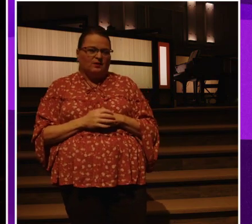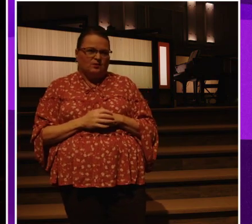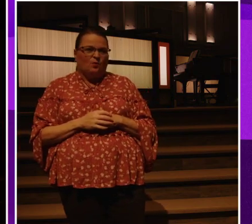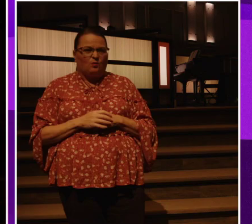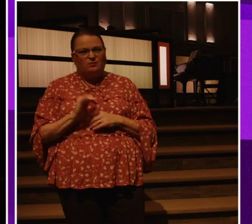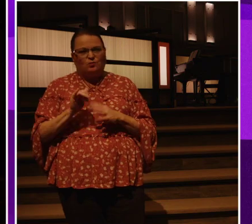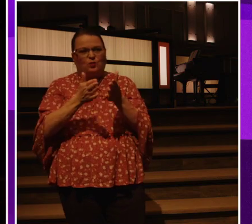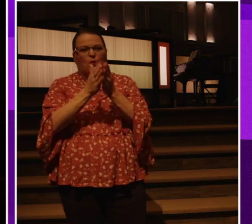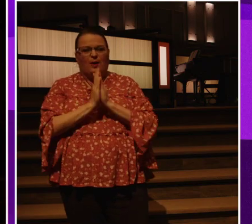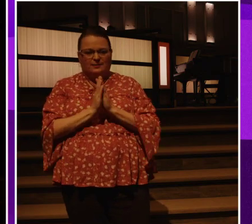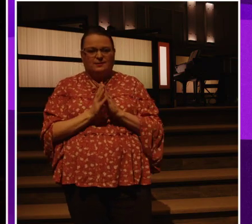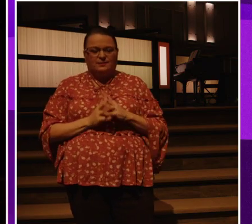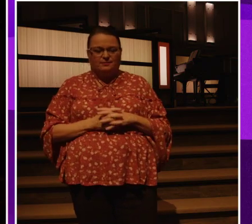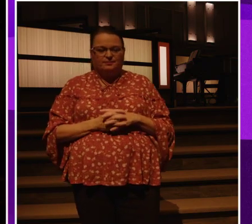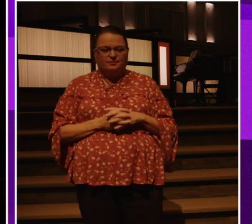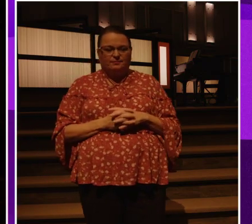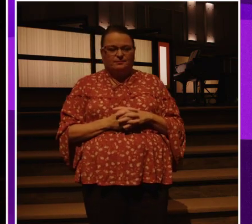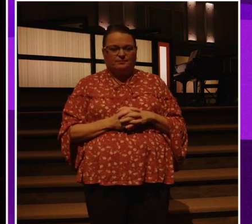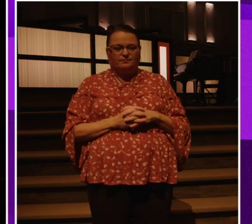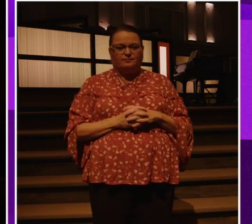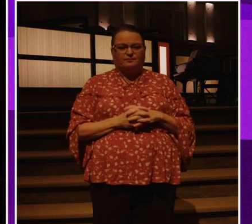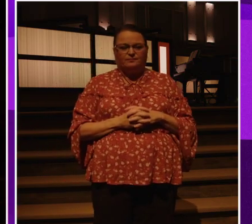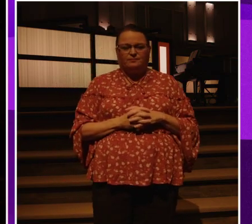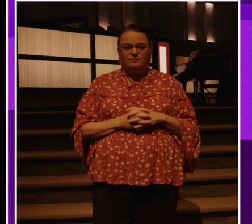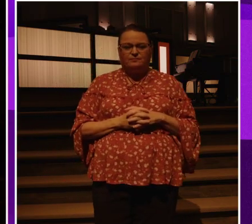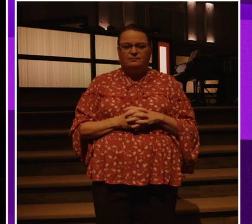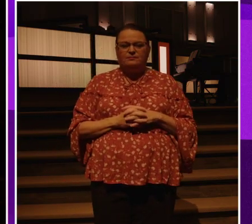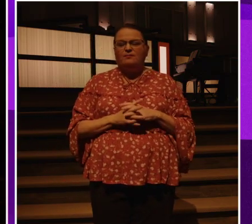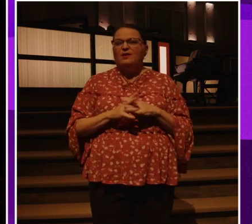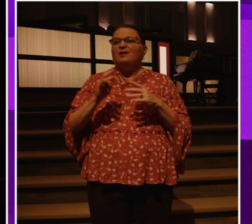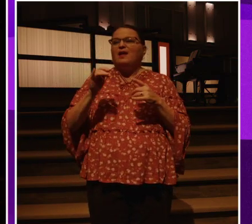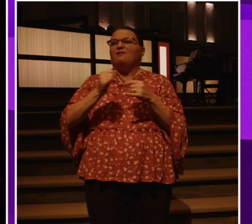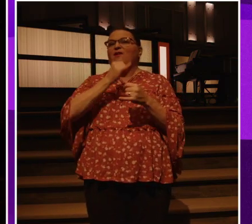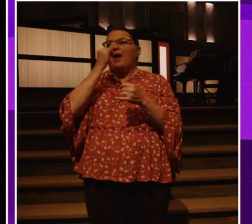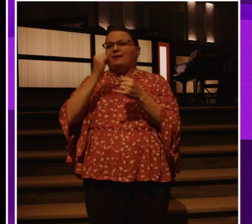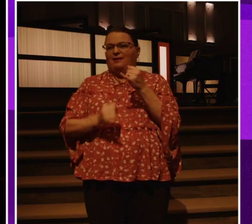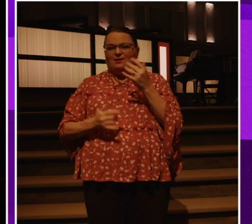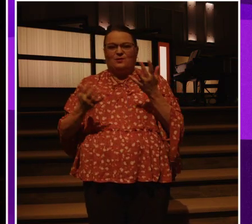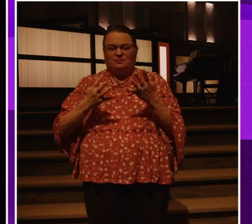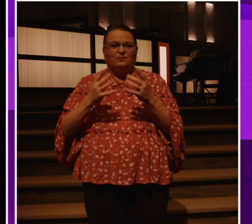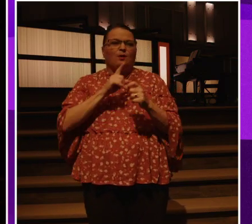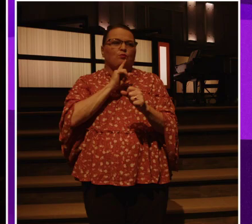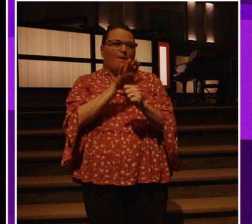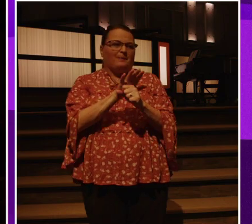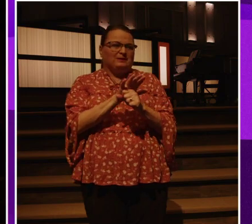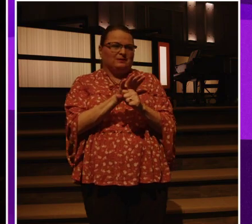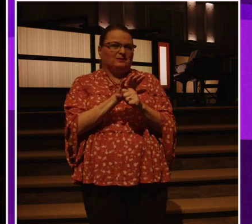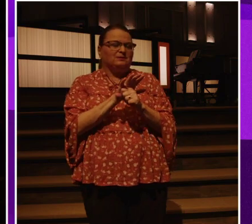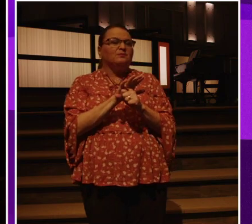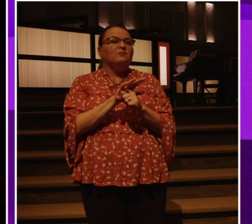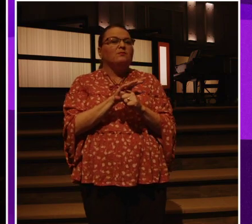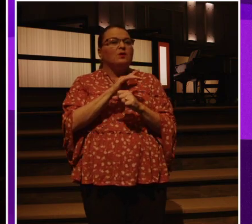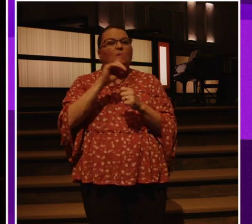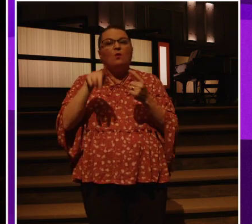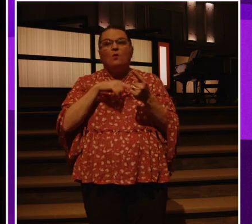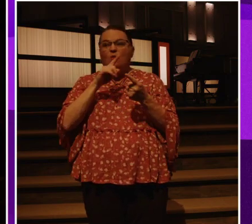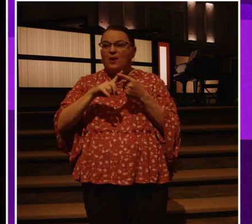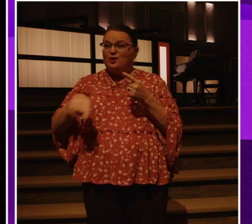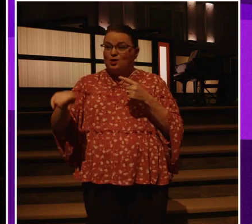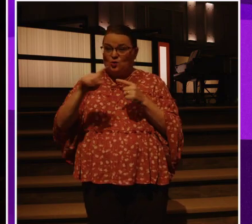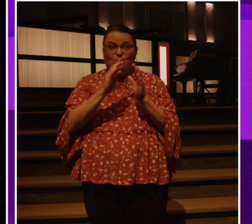request. Finally, there's the promise. When you pray like